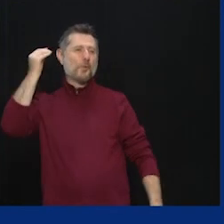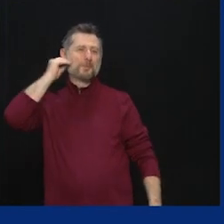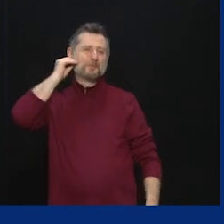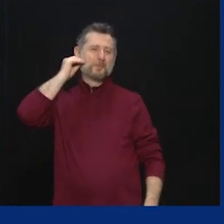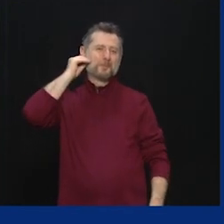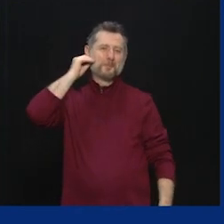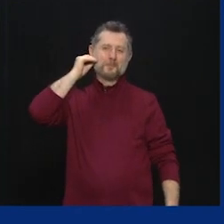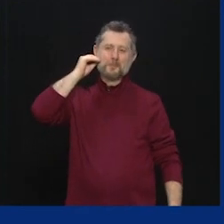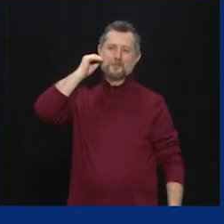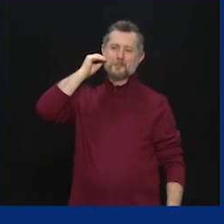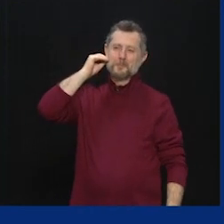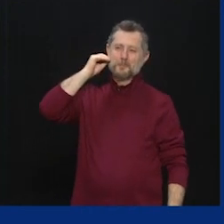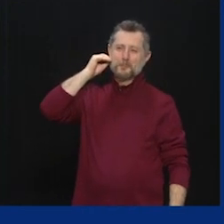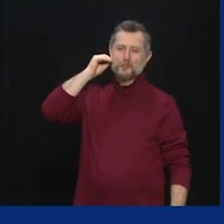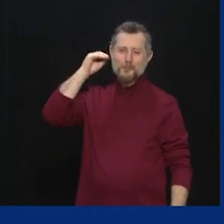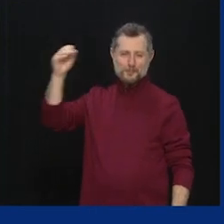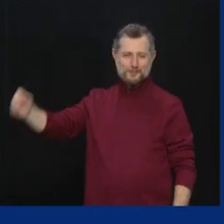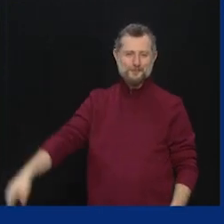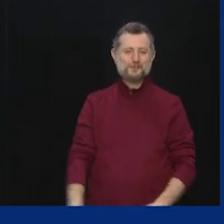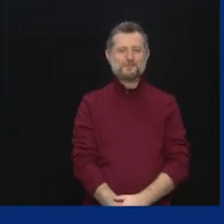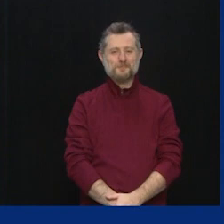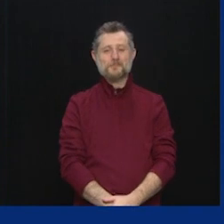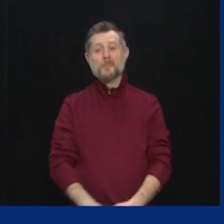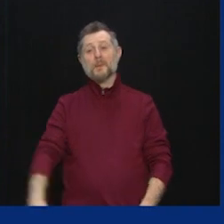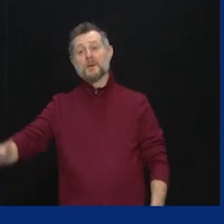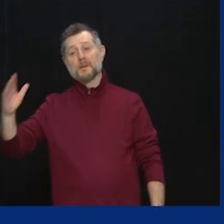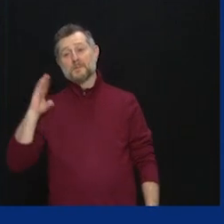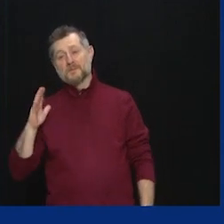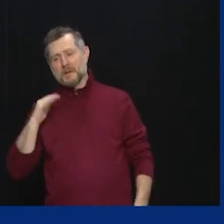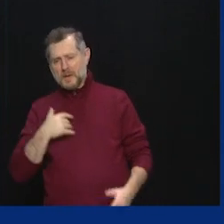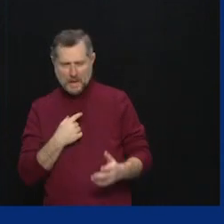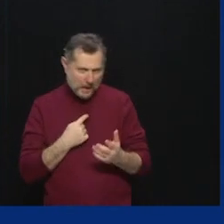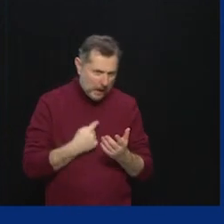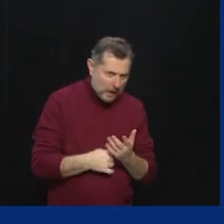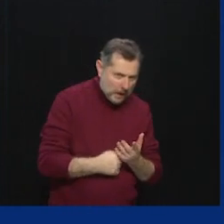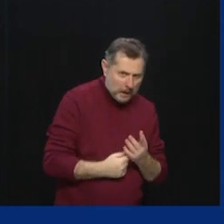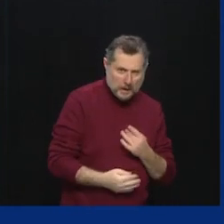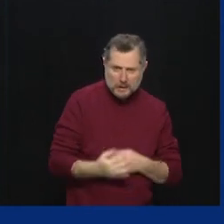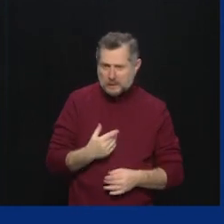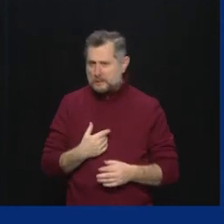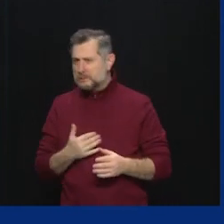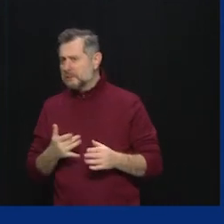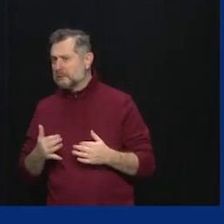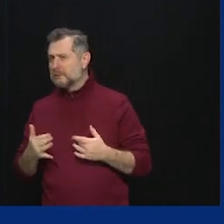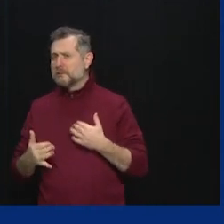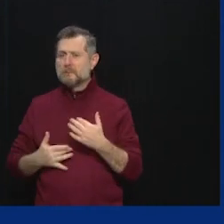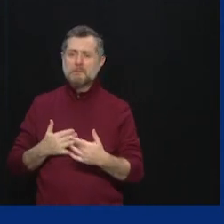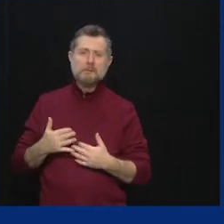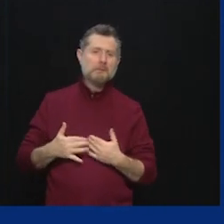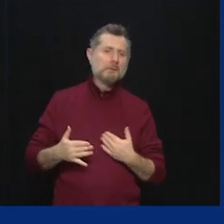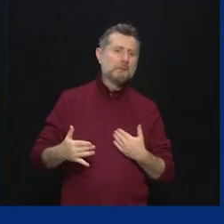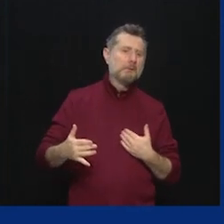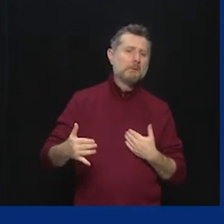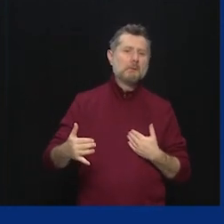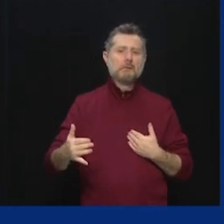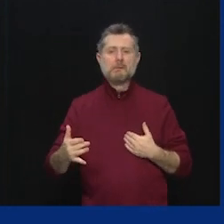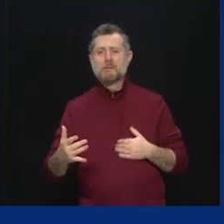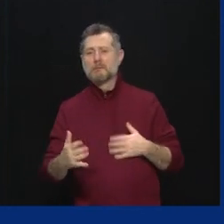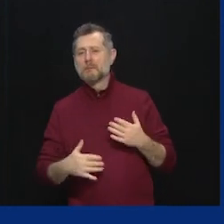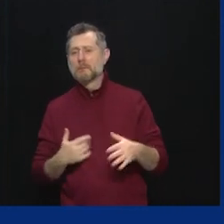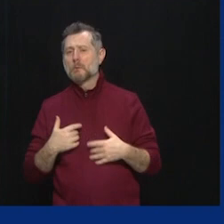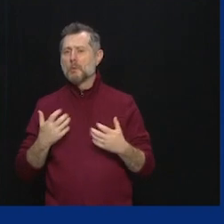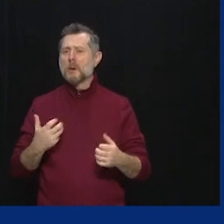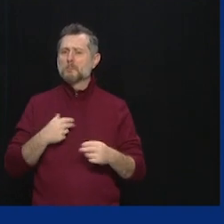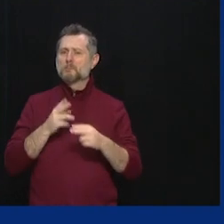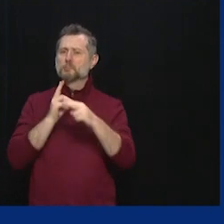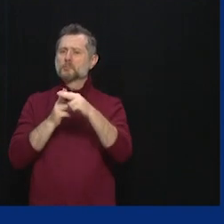As we talk about the past and talk about the future, making history in the future, I want to mention some of the greats of the 80s who've